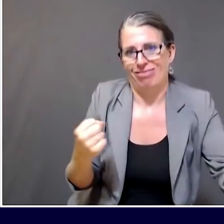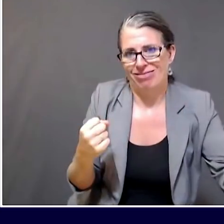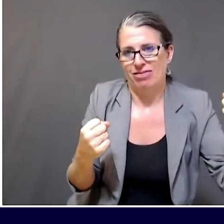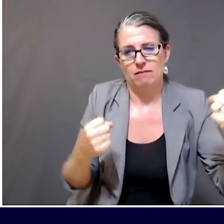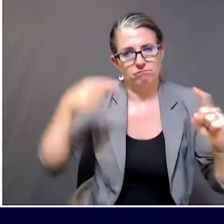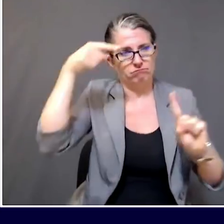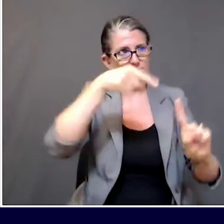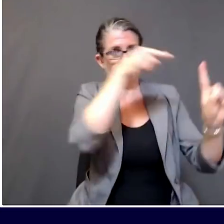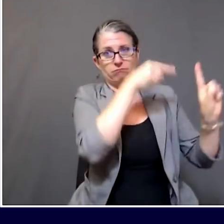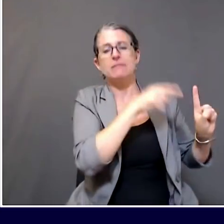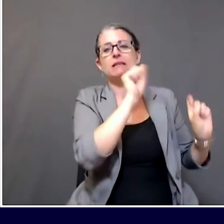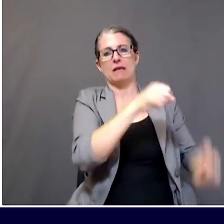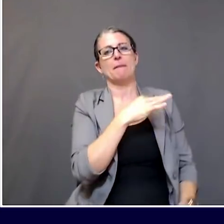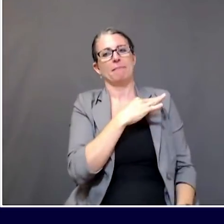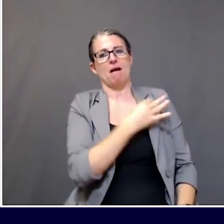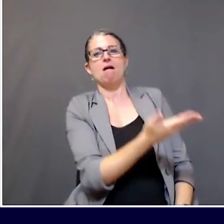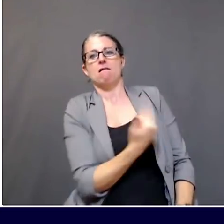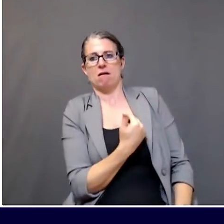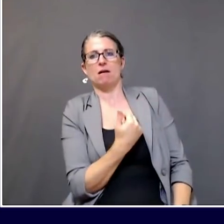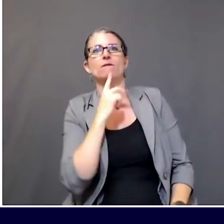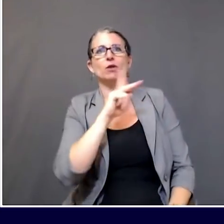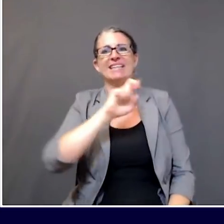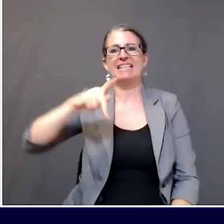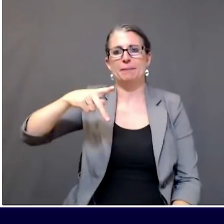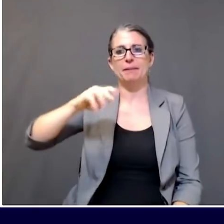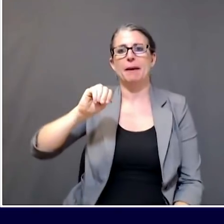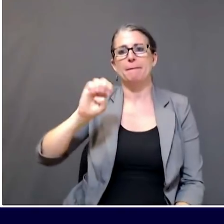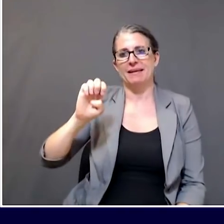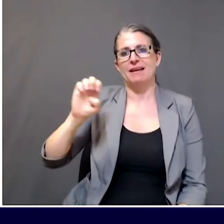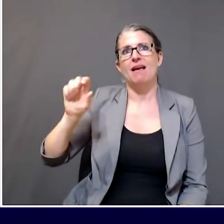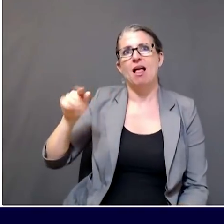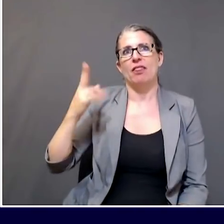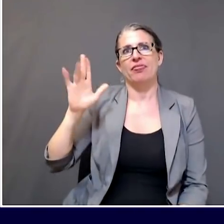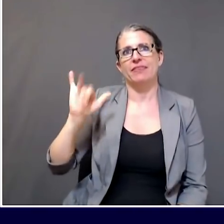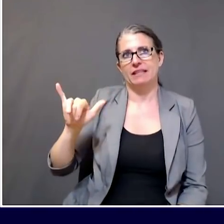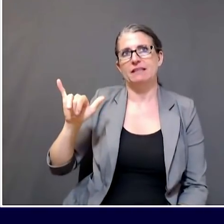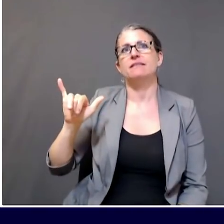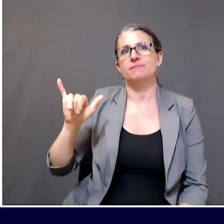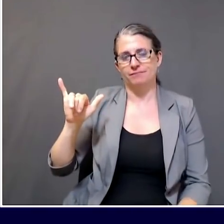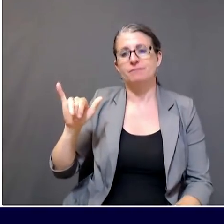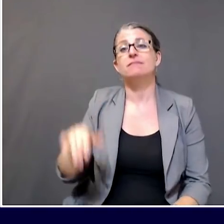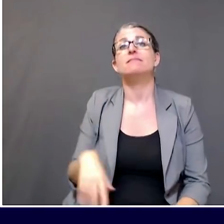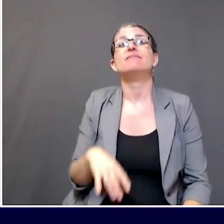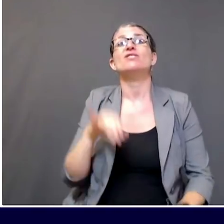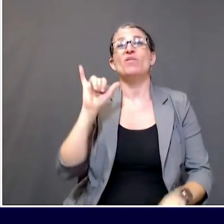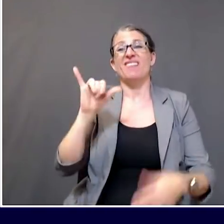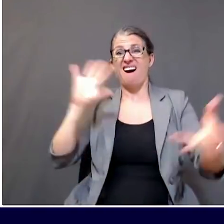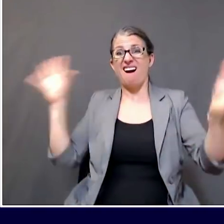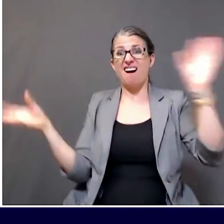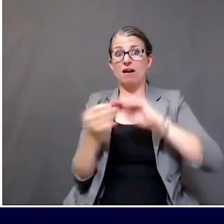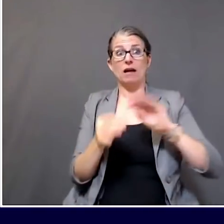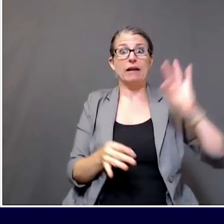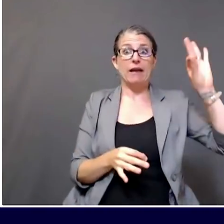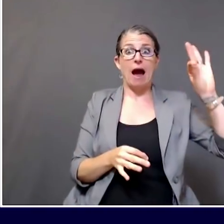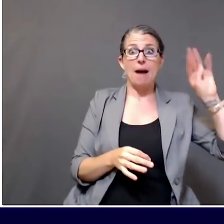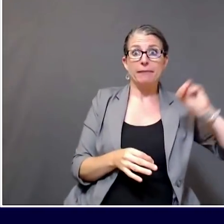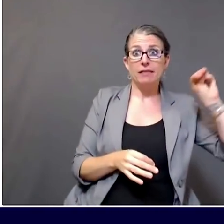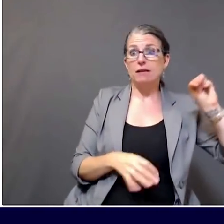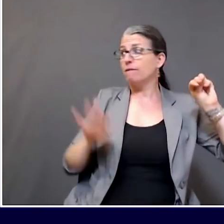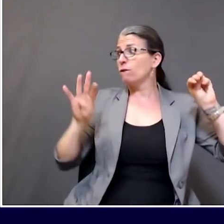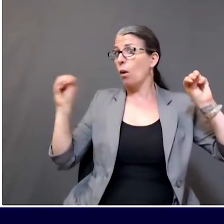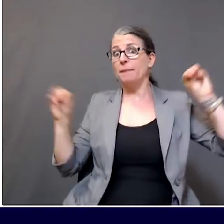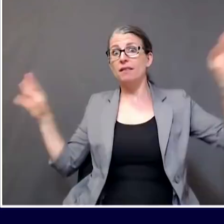relief funds from Congress include activities to help keep Maine people and visitors safe. They include